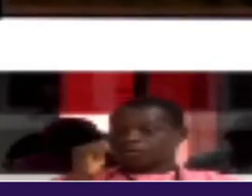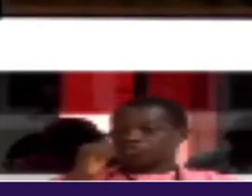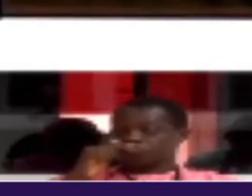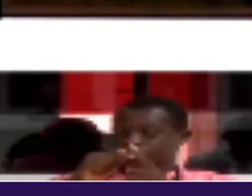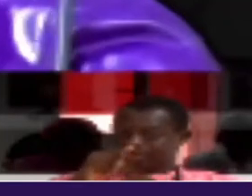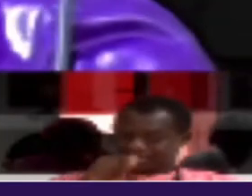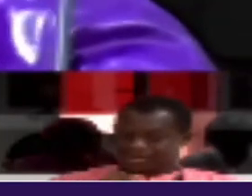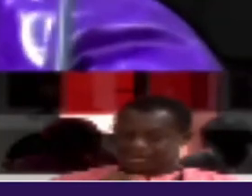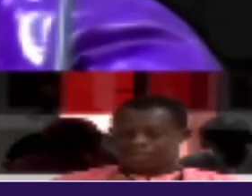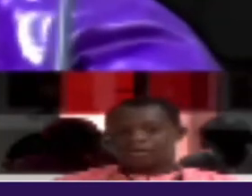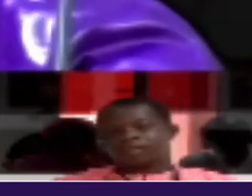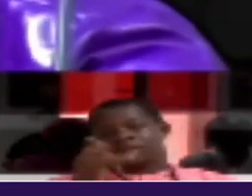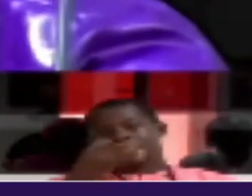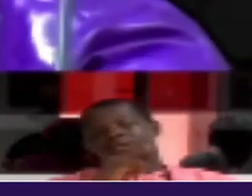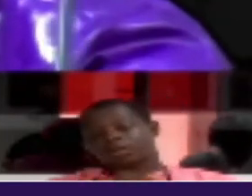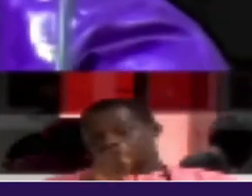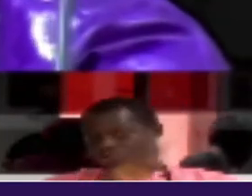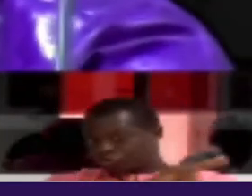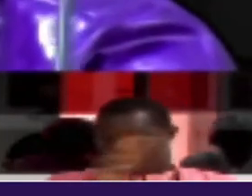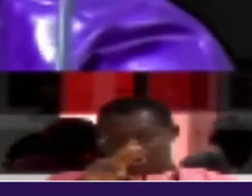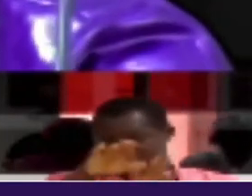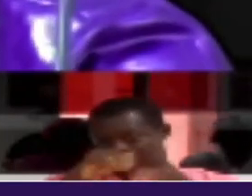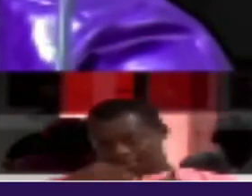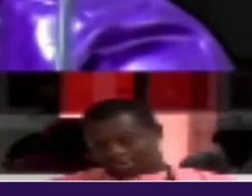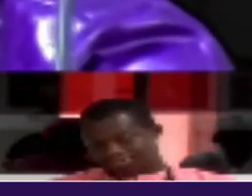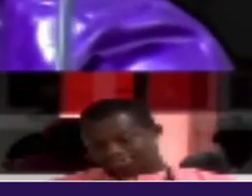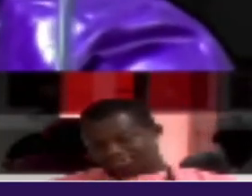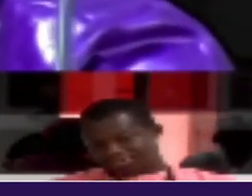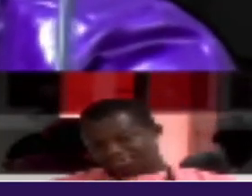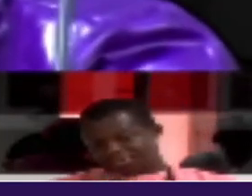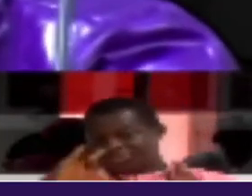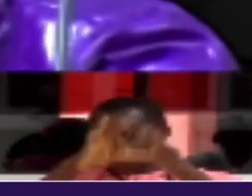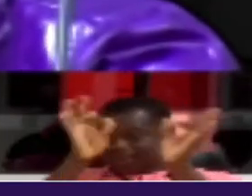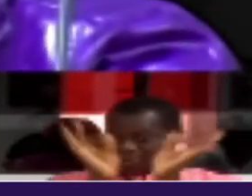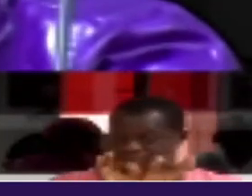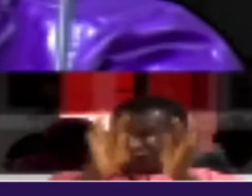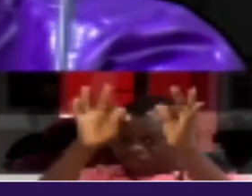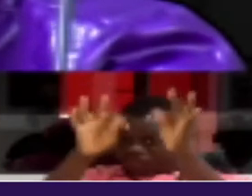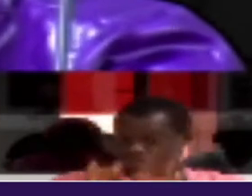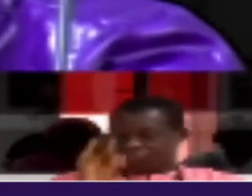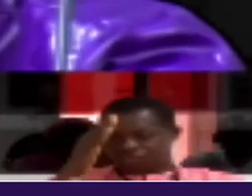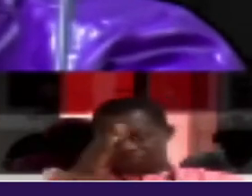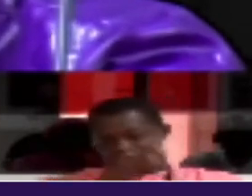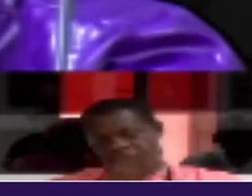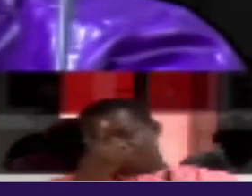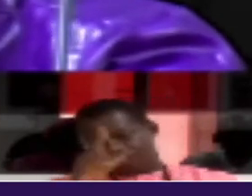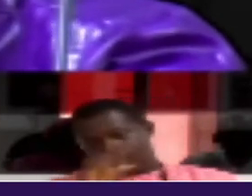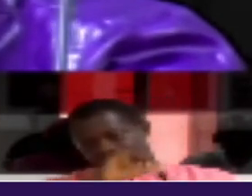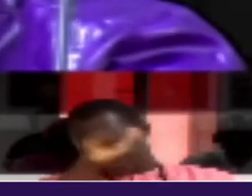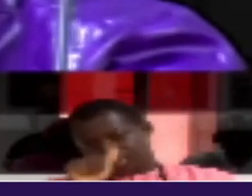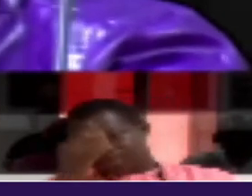Yes, sir. Okay. So you deny that the patrol team was formed before the first and second missions?